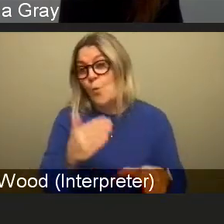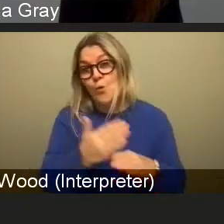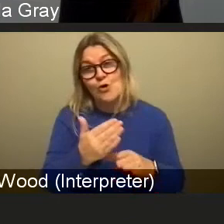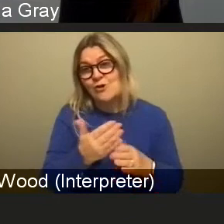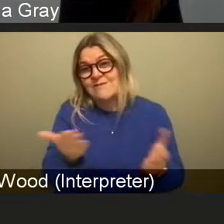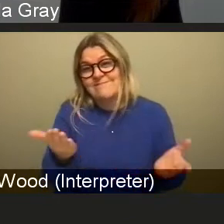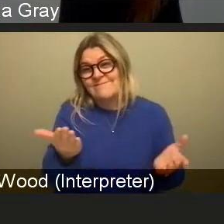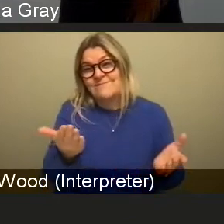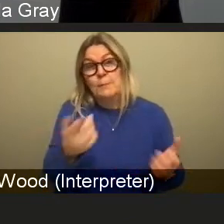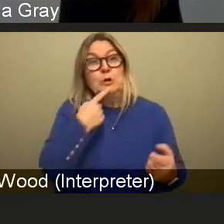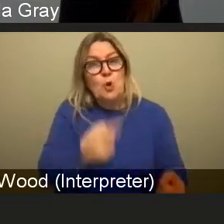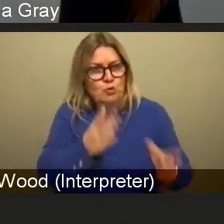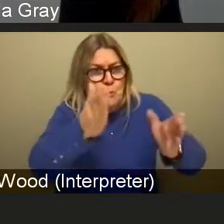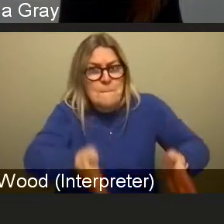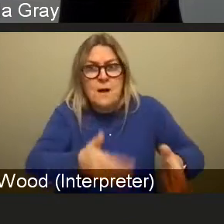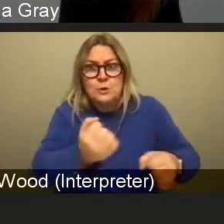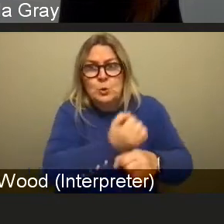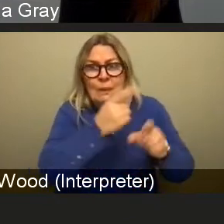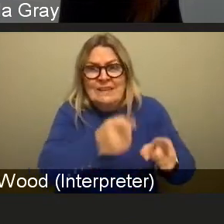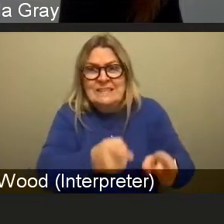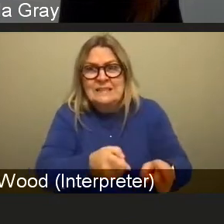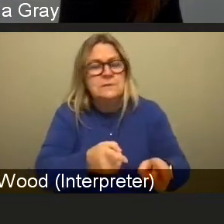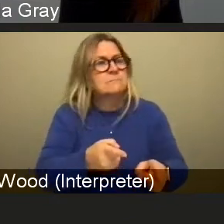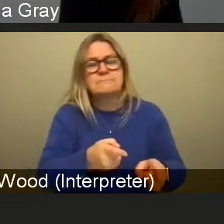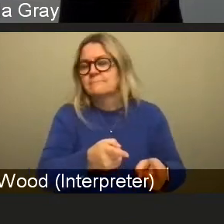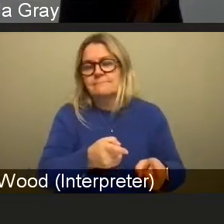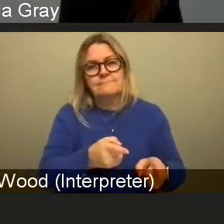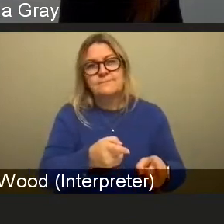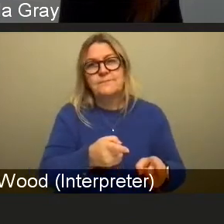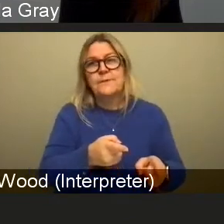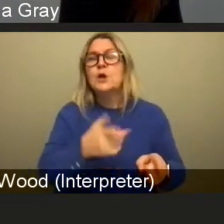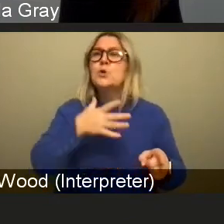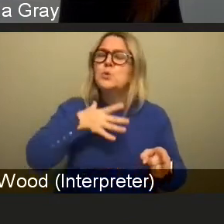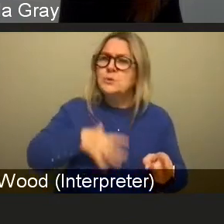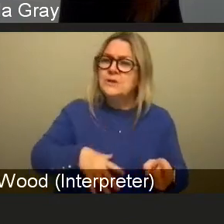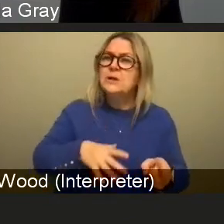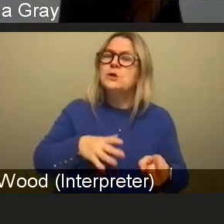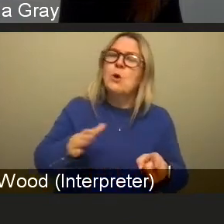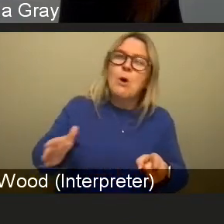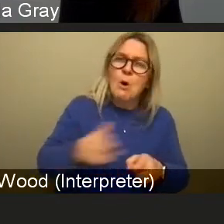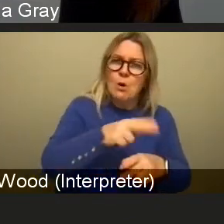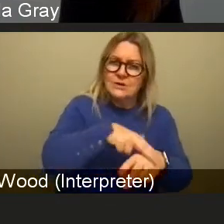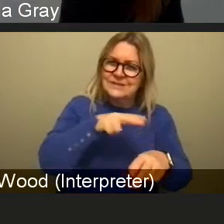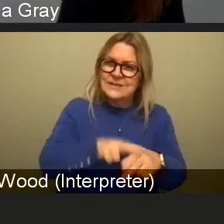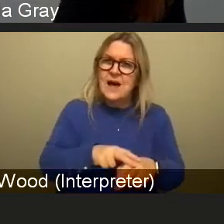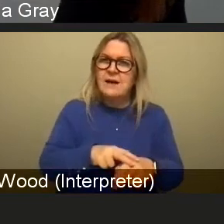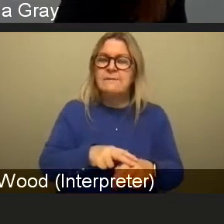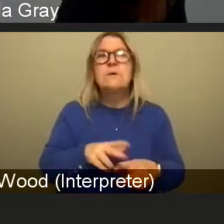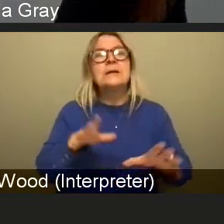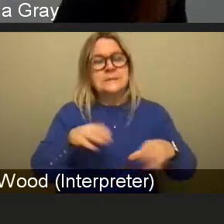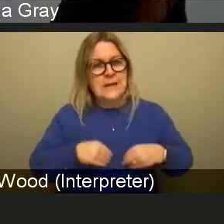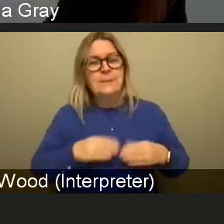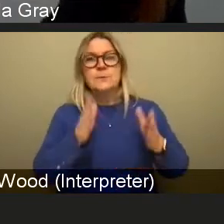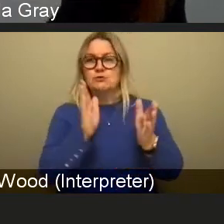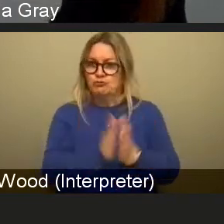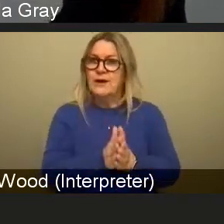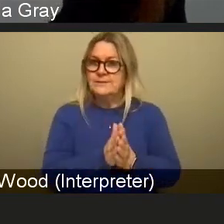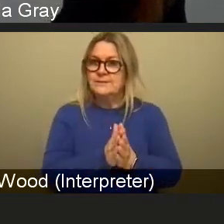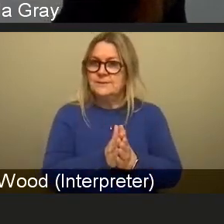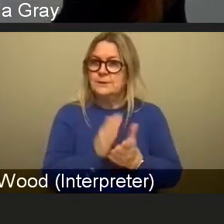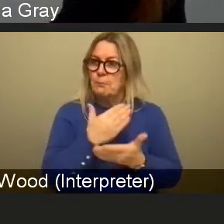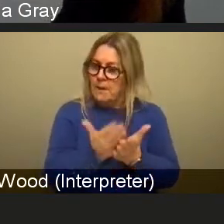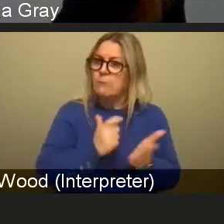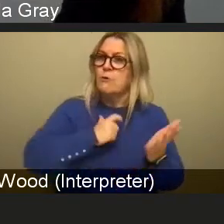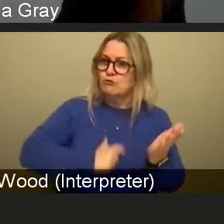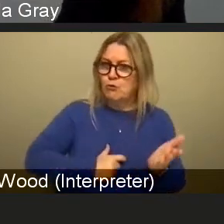is all levels of staff buying into this because they see it as a really worthwhile thing to do, because it's actually going to benefit the